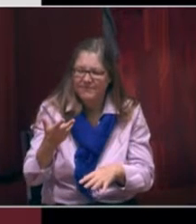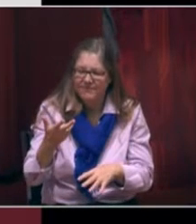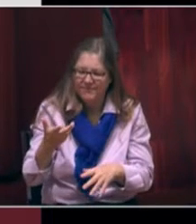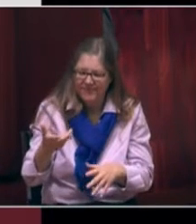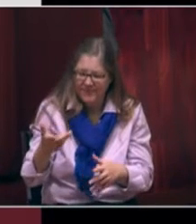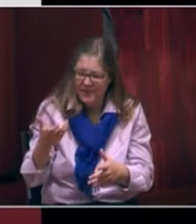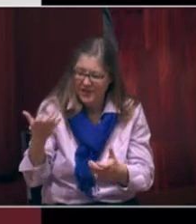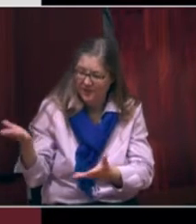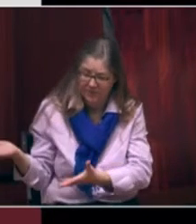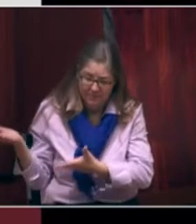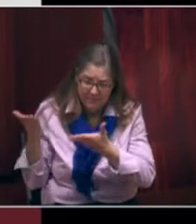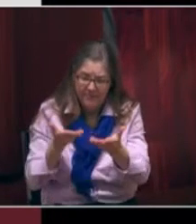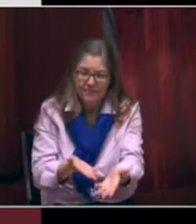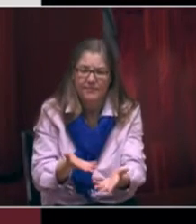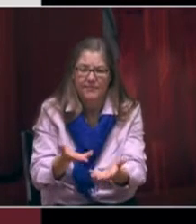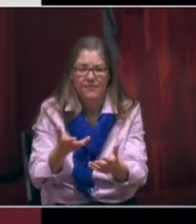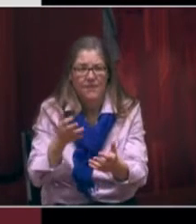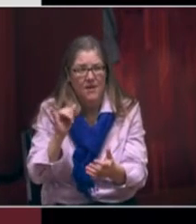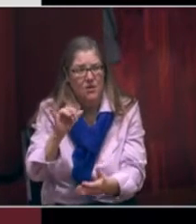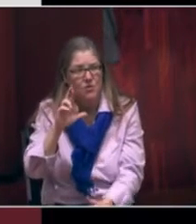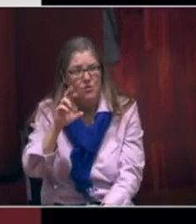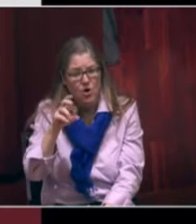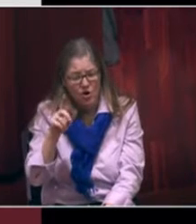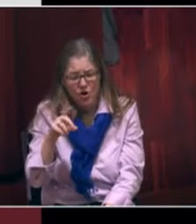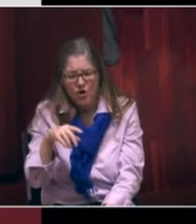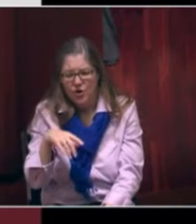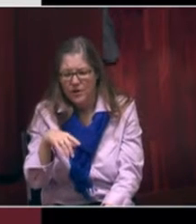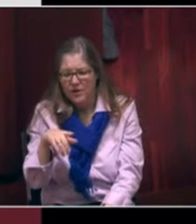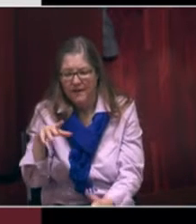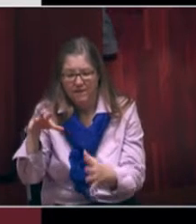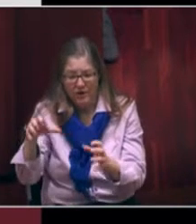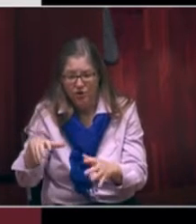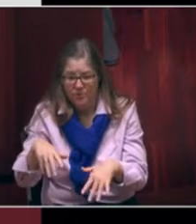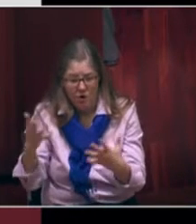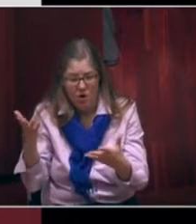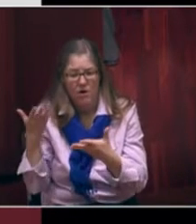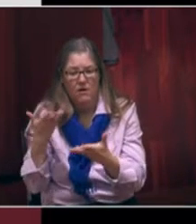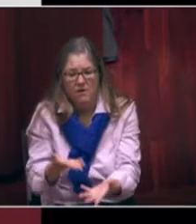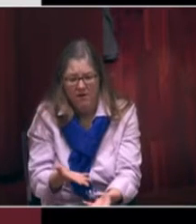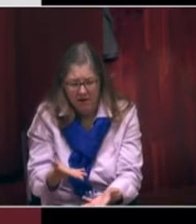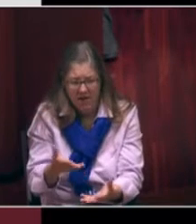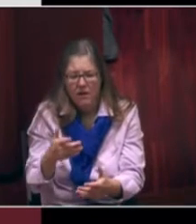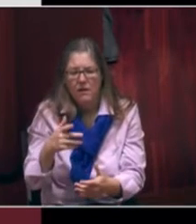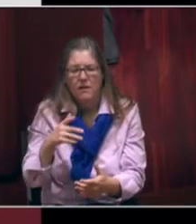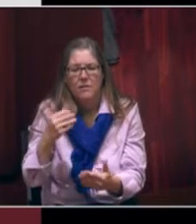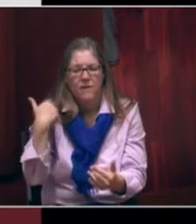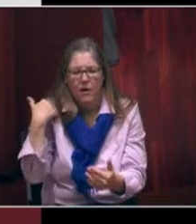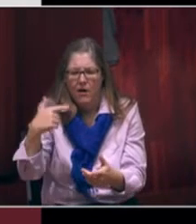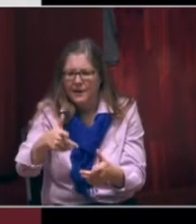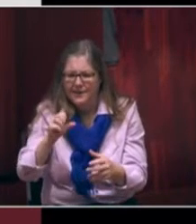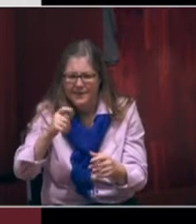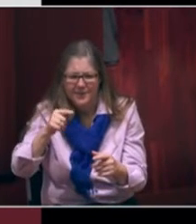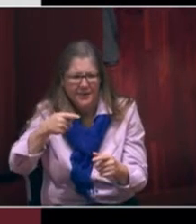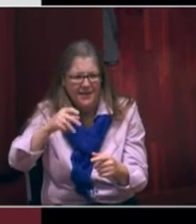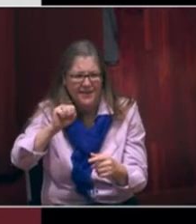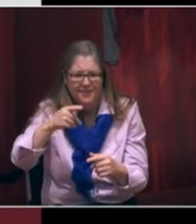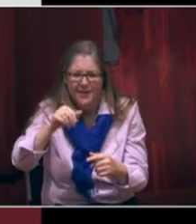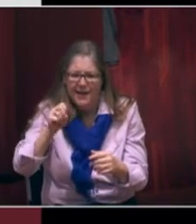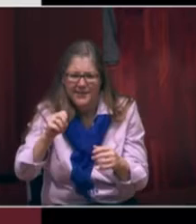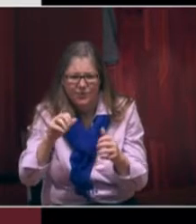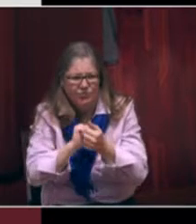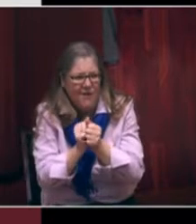those shipments that are receiving the benefits of those freezes being lifted. The record centers that had space problems half a decade or a decade